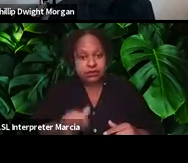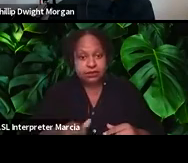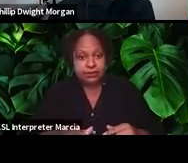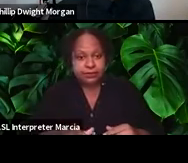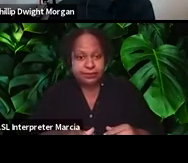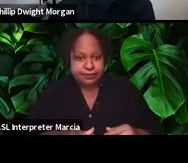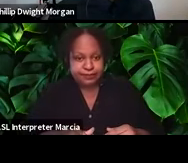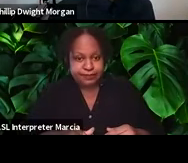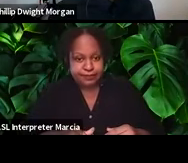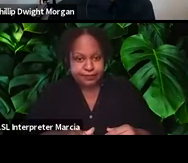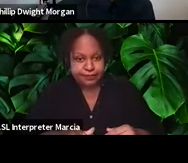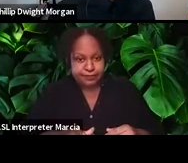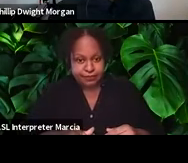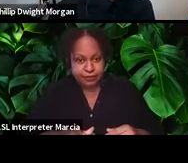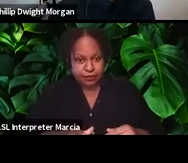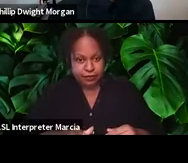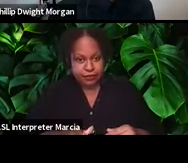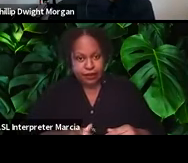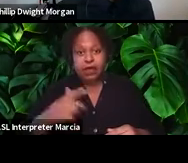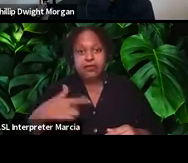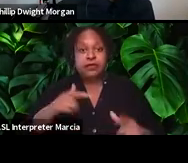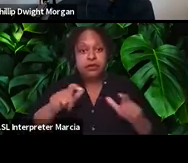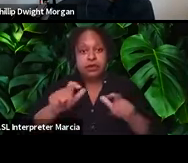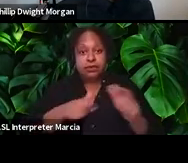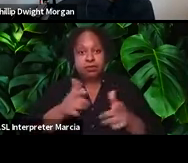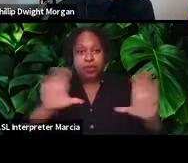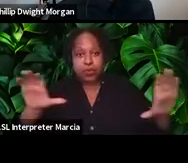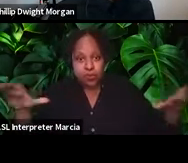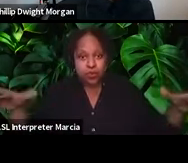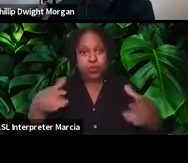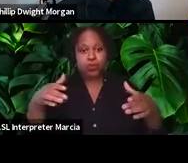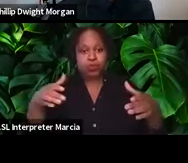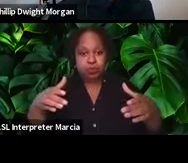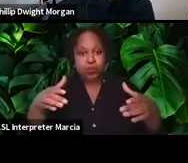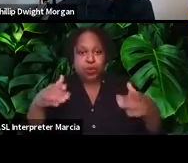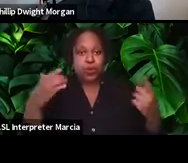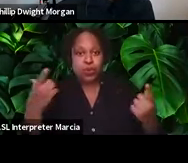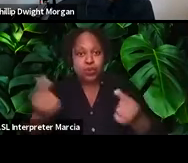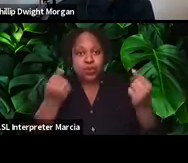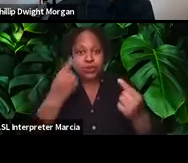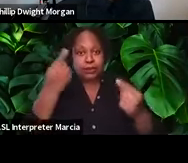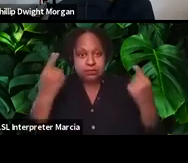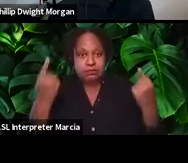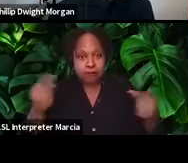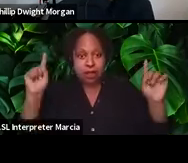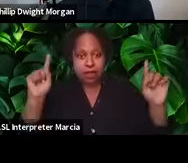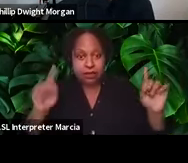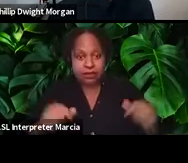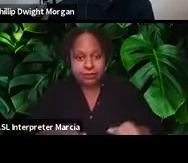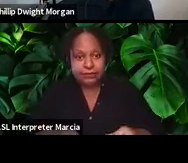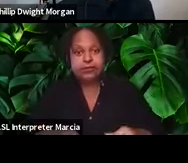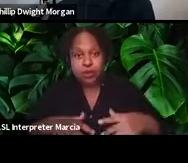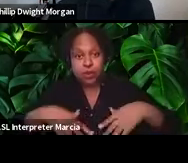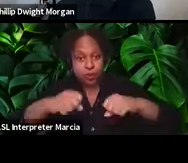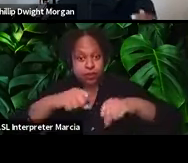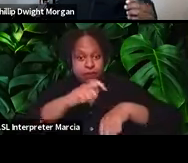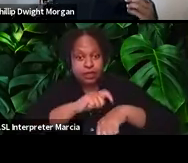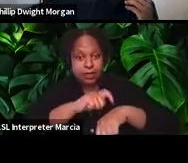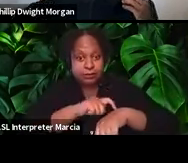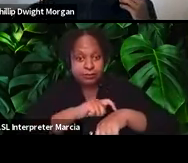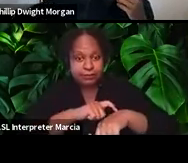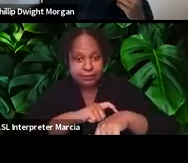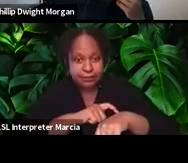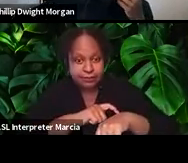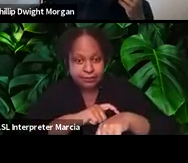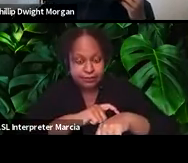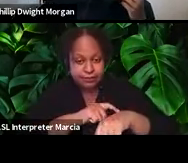collectively achieve something was bit of, it took time. But it was really most of